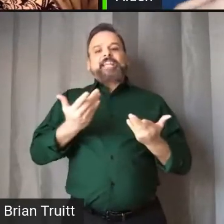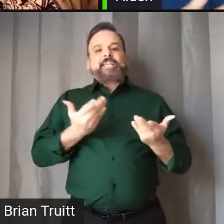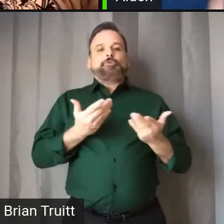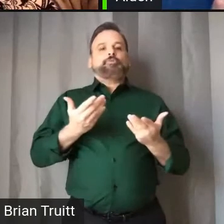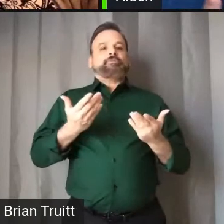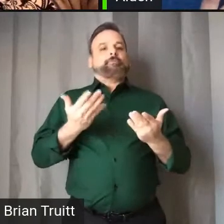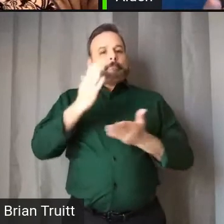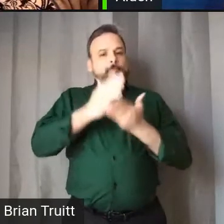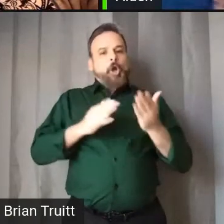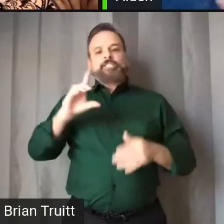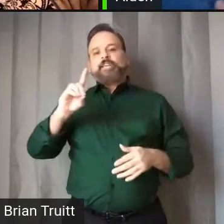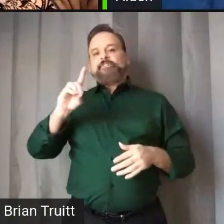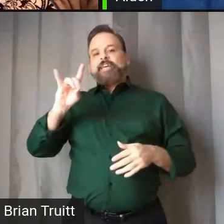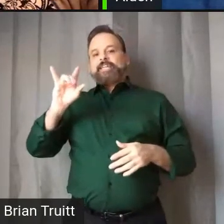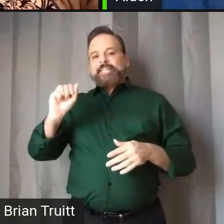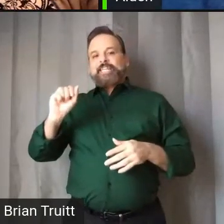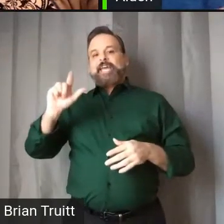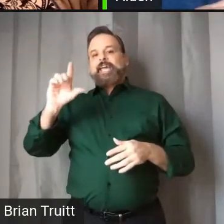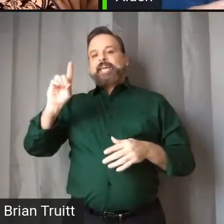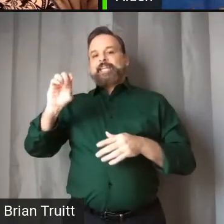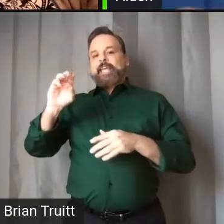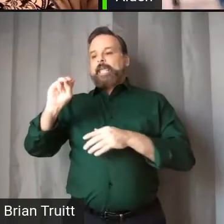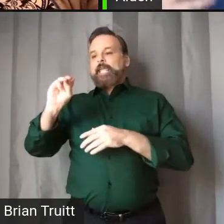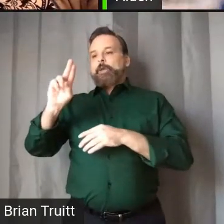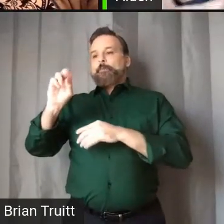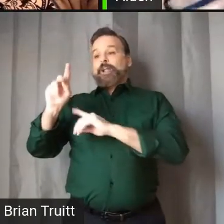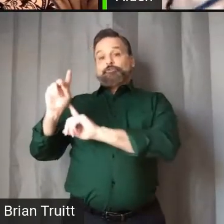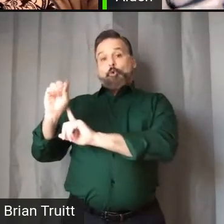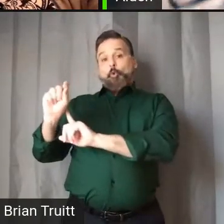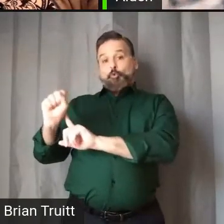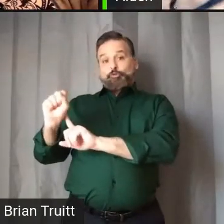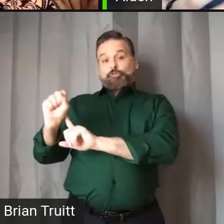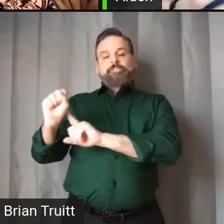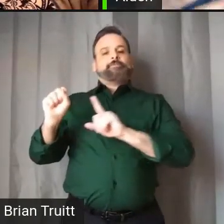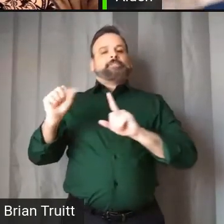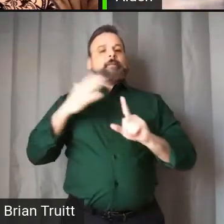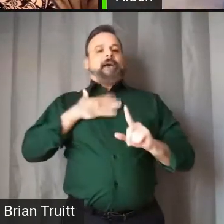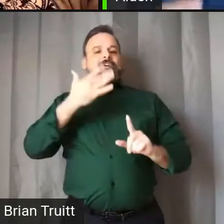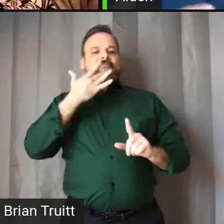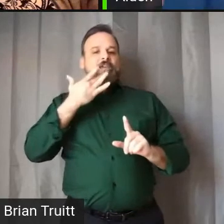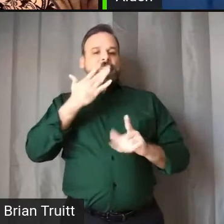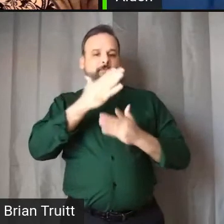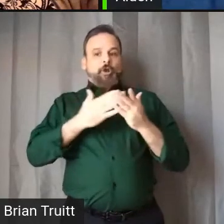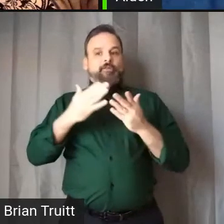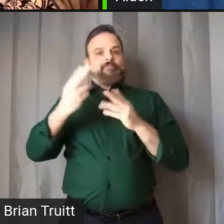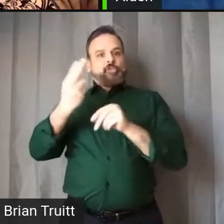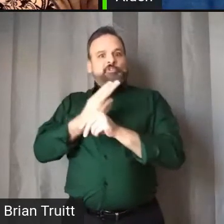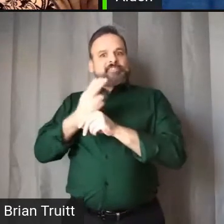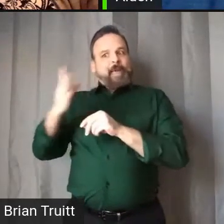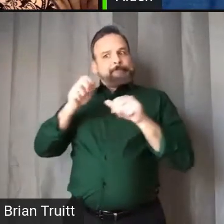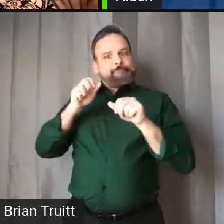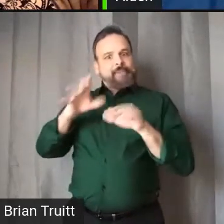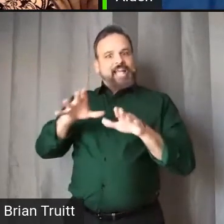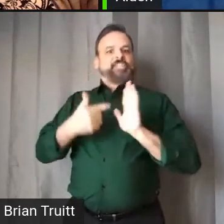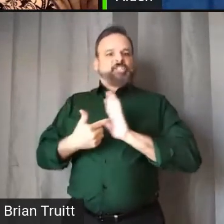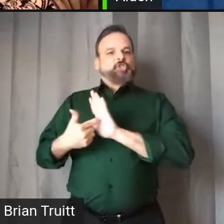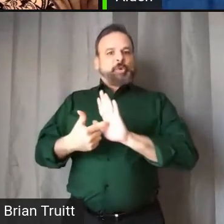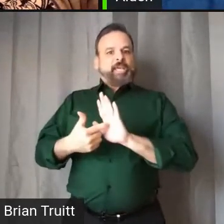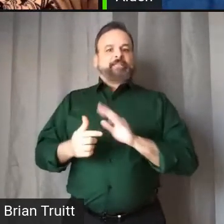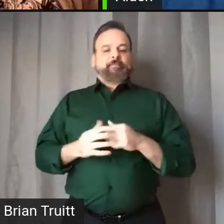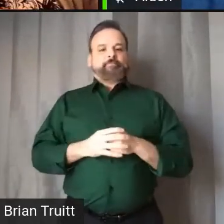Muertos that were my favorite part of actually like bringing the magic in and showcasing it.